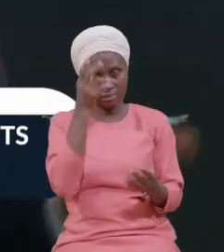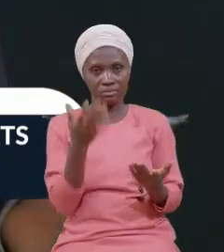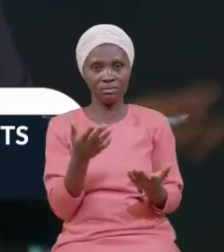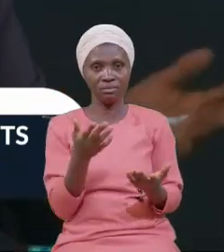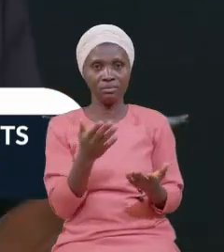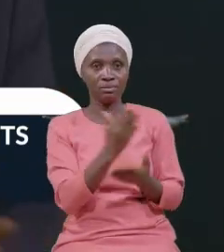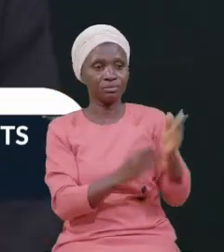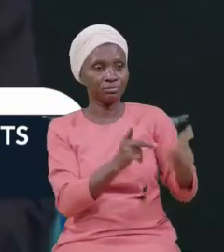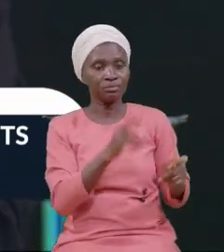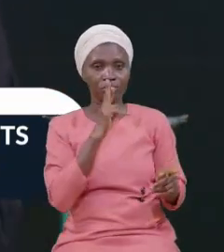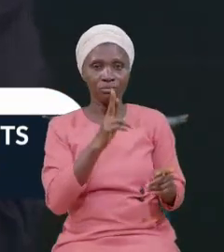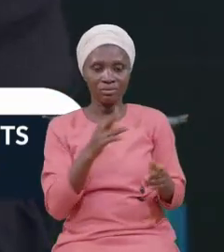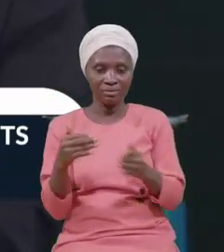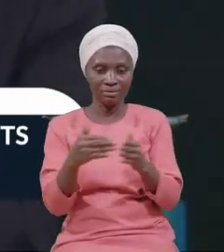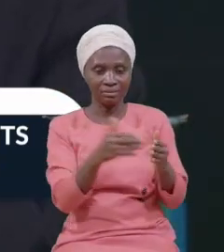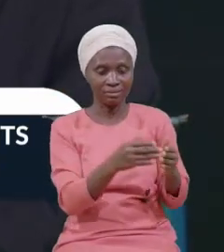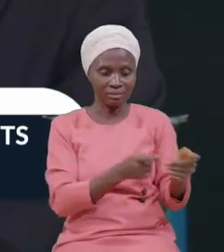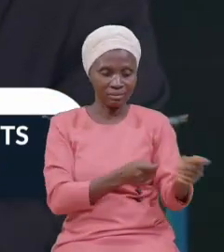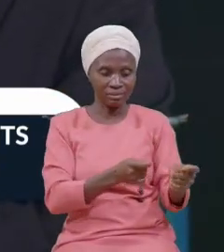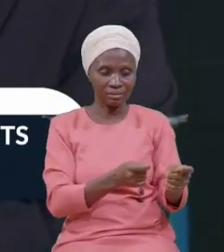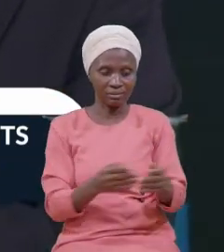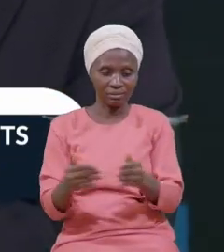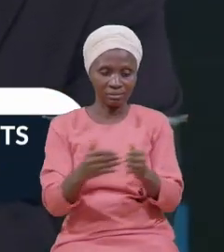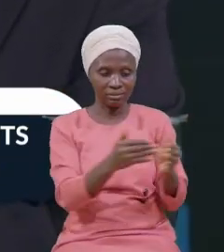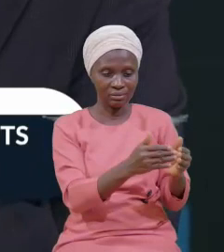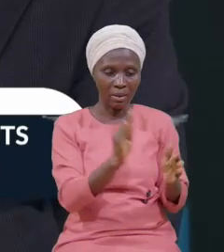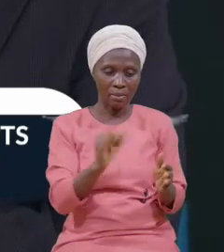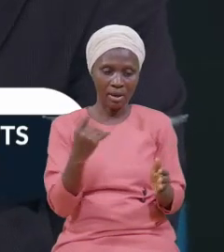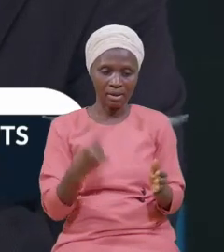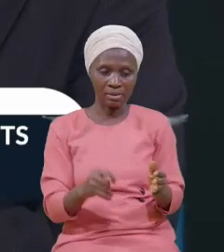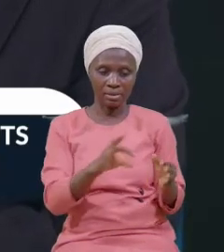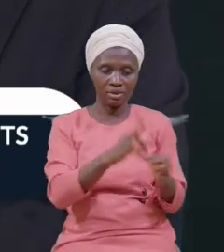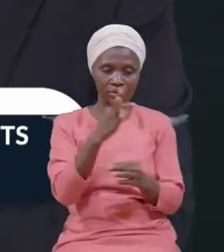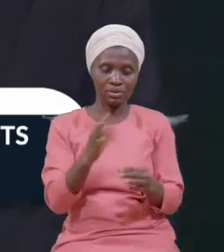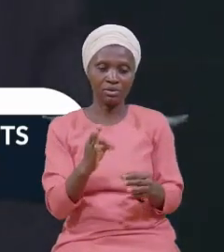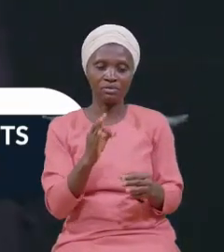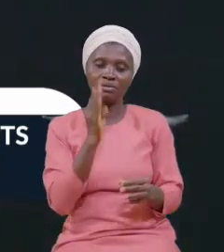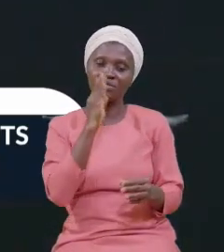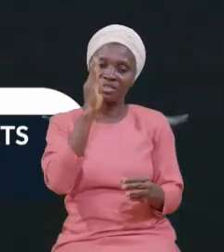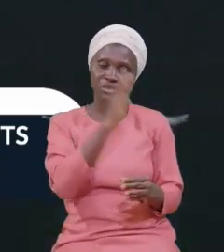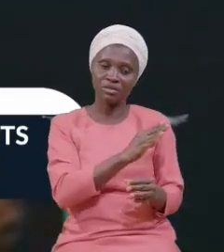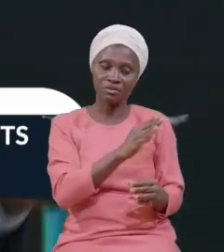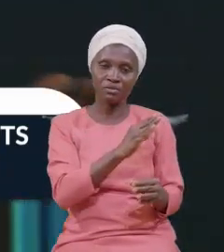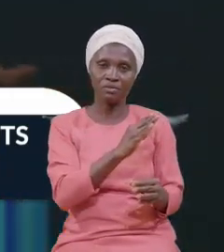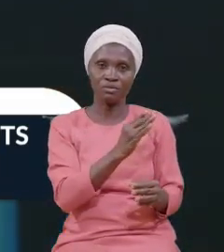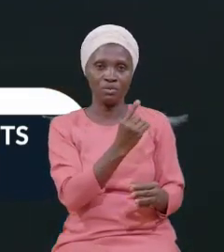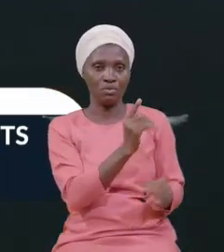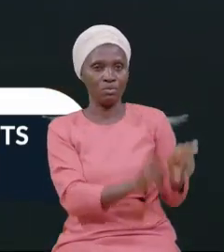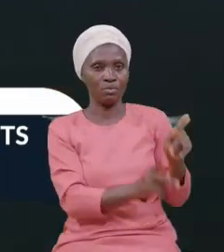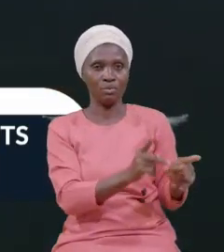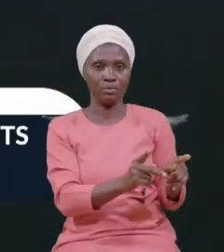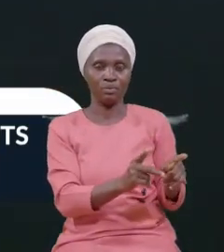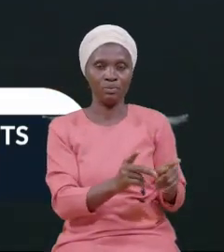controlled, who are directed by the spirit of the evil one. There is the